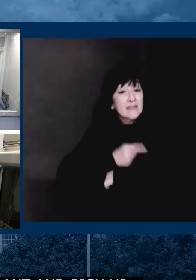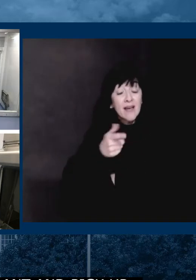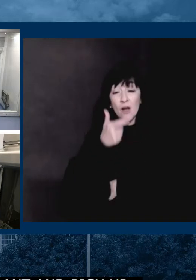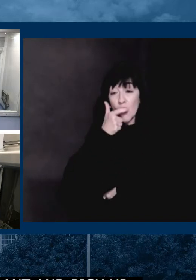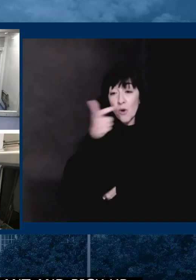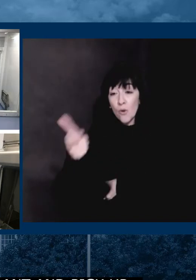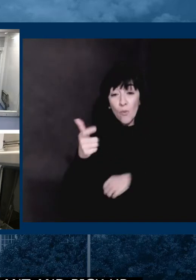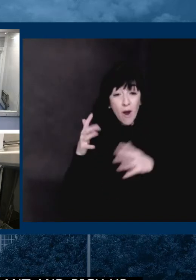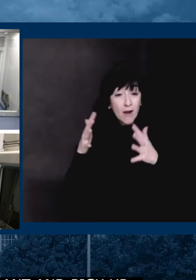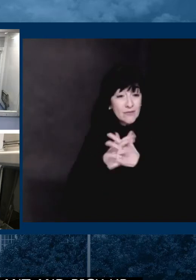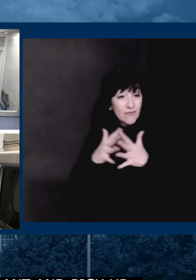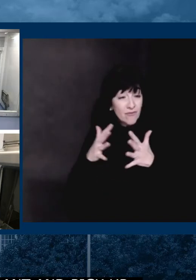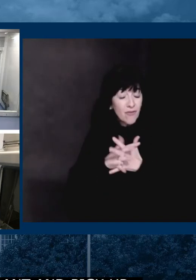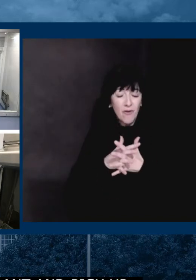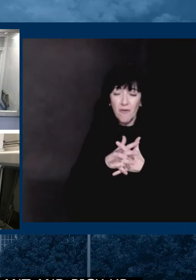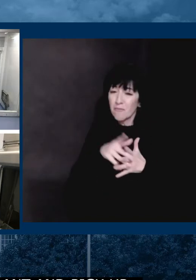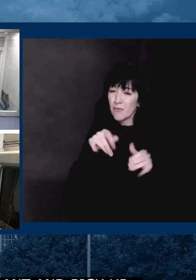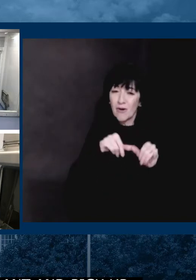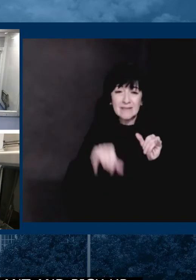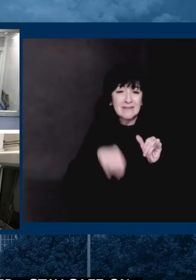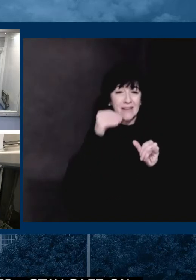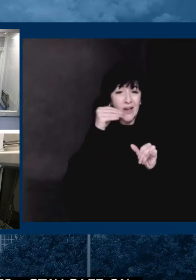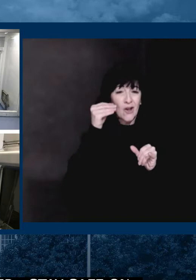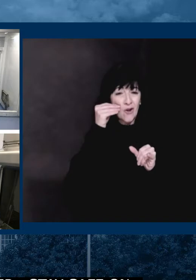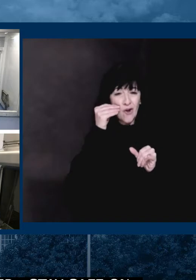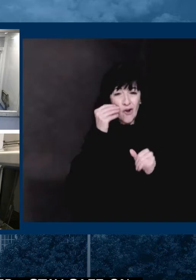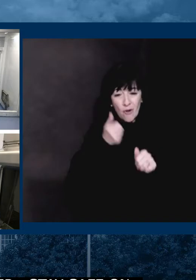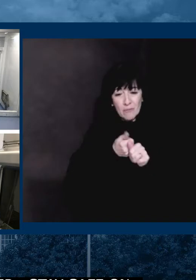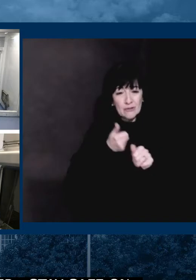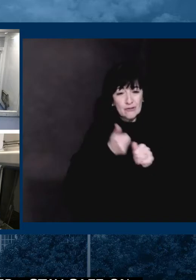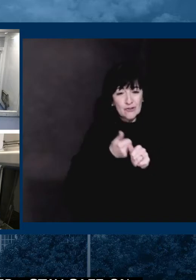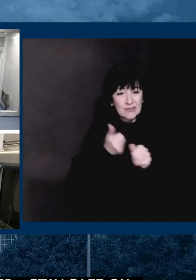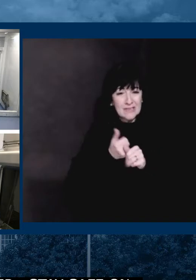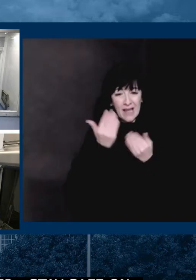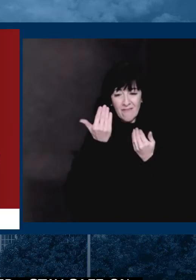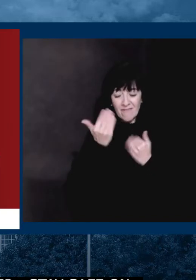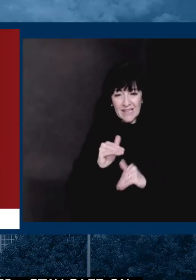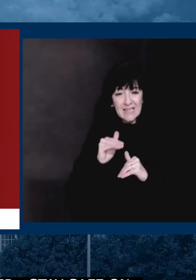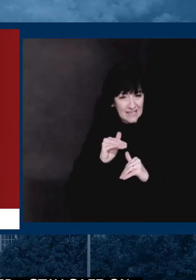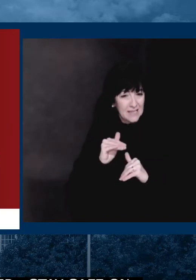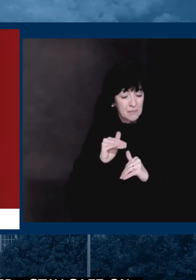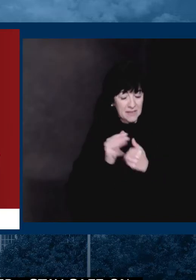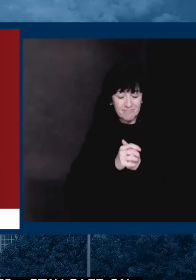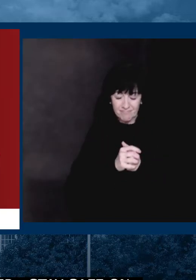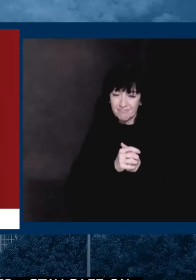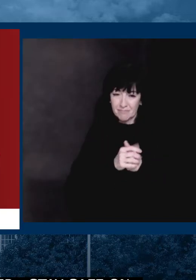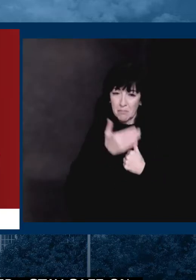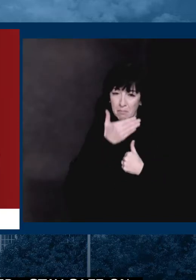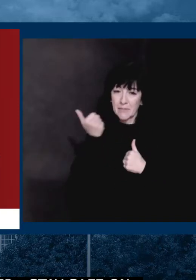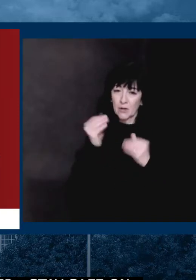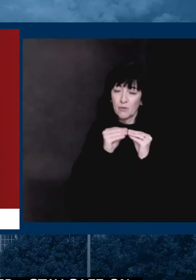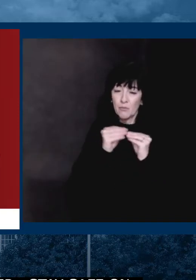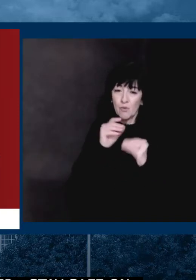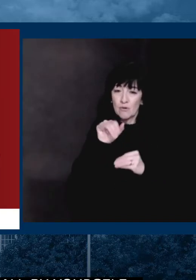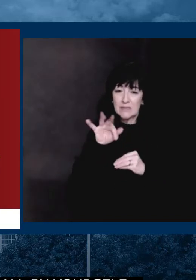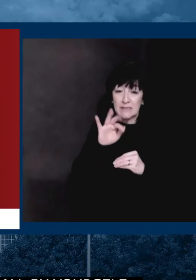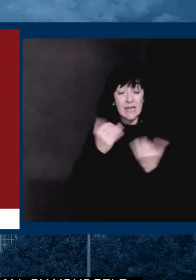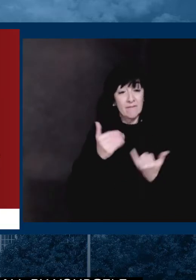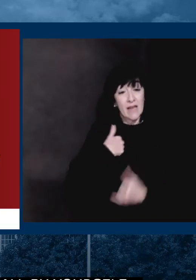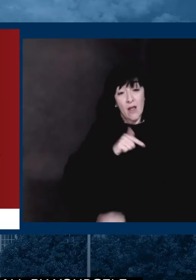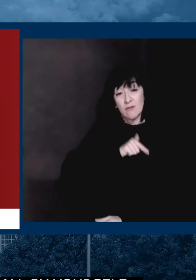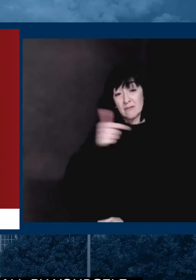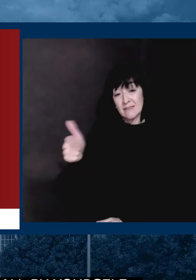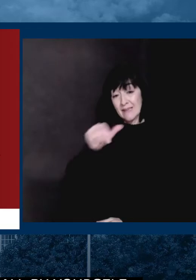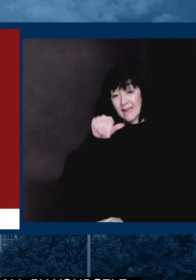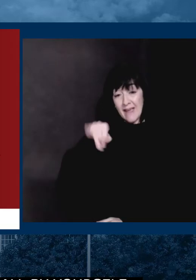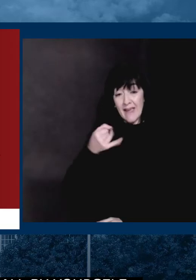and enjoy the new year. AJ, tell us a little bit about testing and where we are, and I think you have some really important